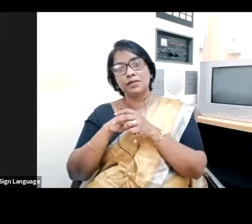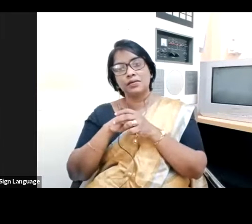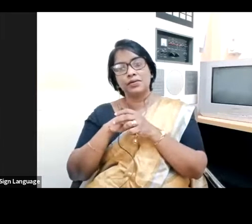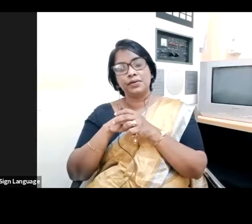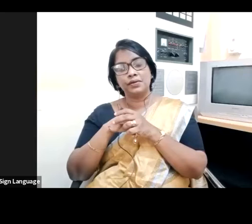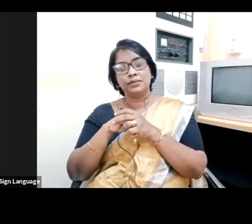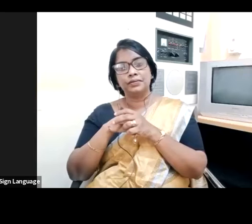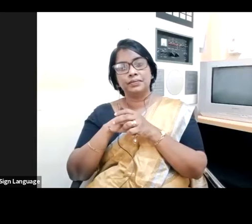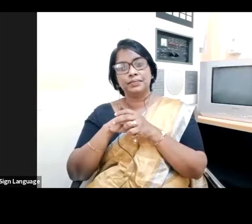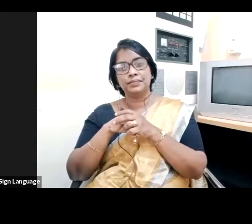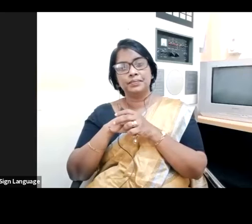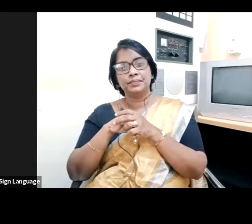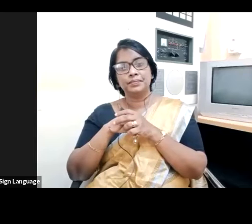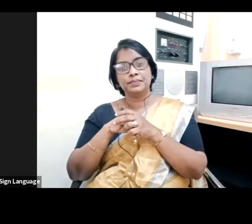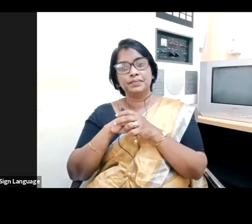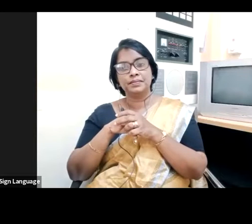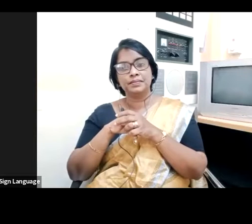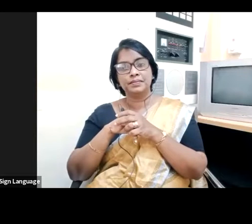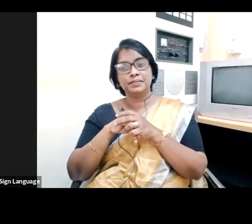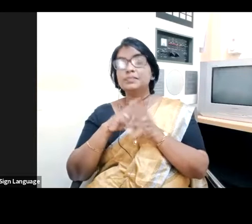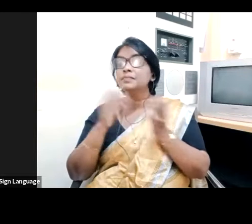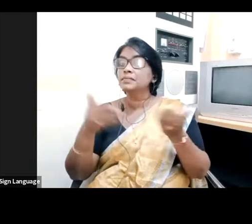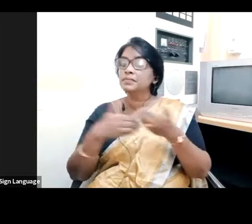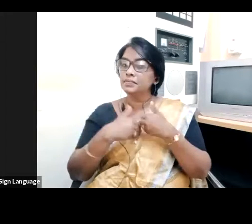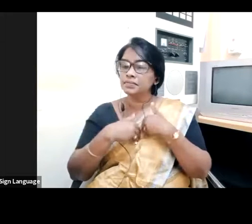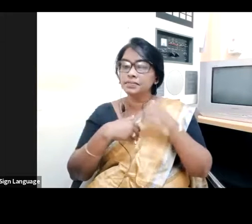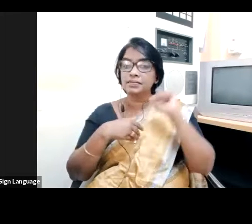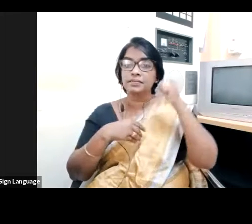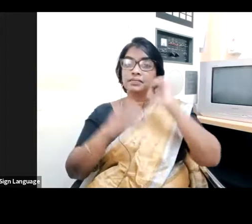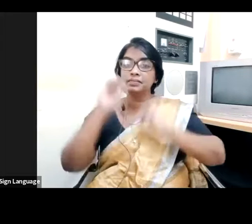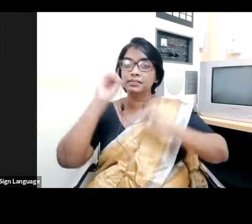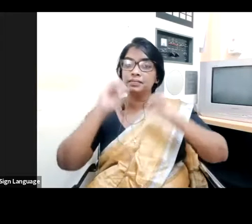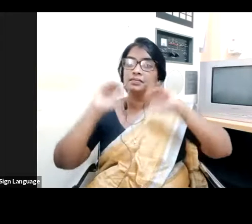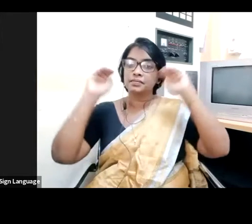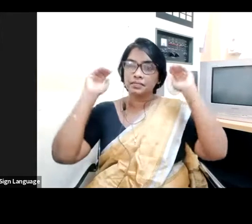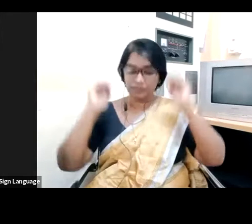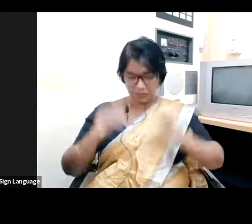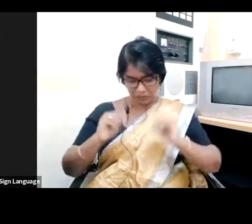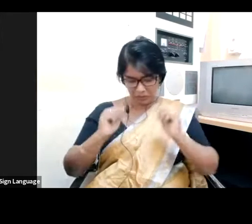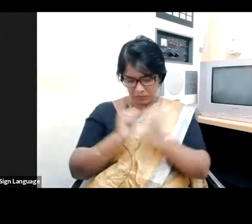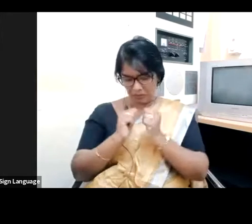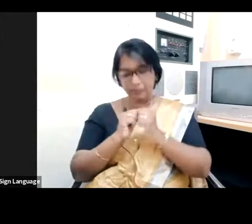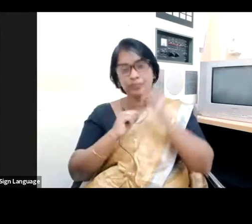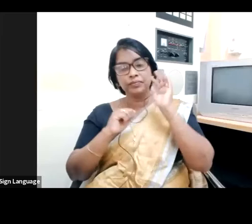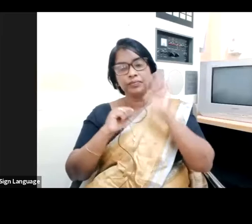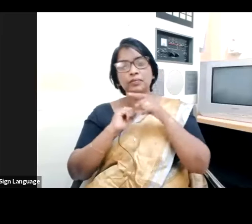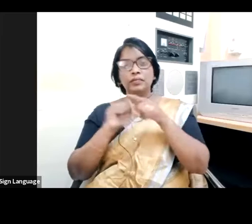50.4% reduction, but already in scope 1, we have achieved well over our target by achieving